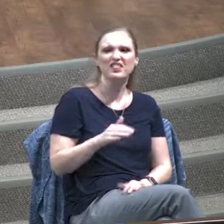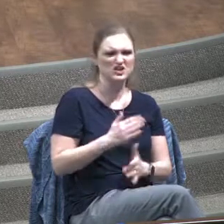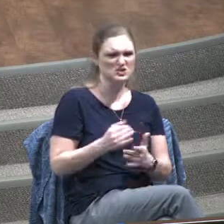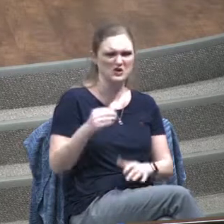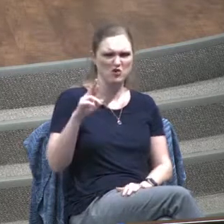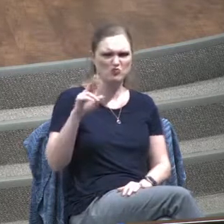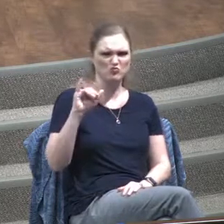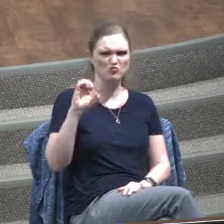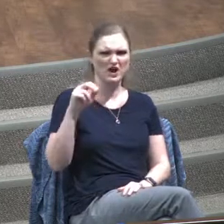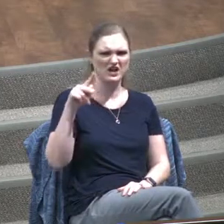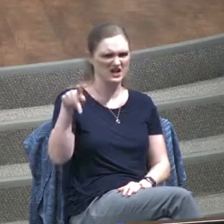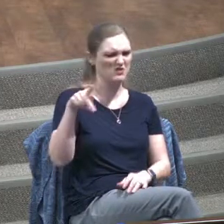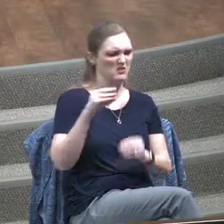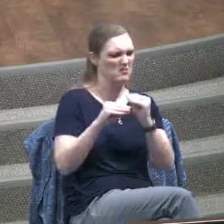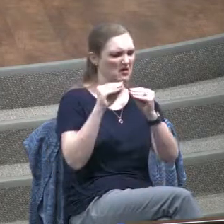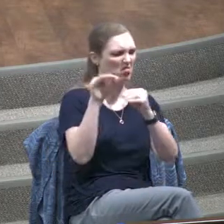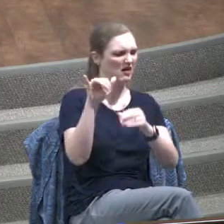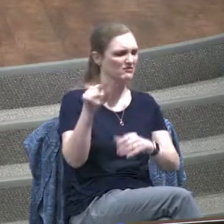Rick probably would build this.